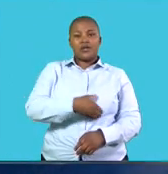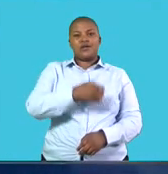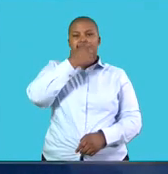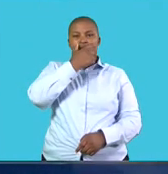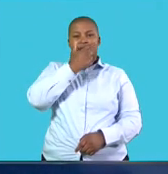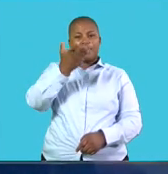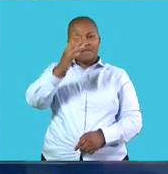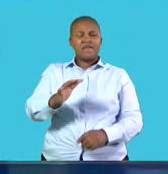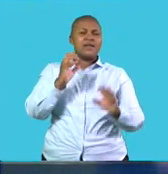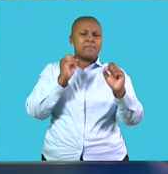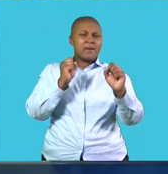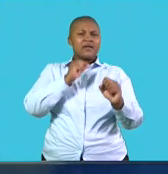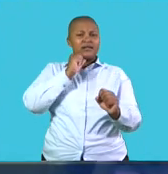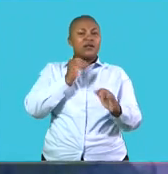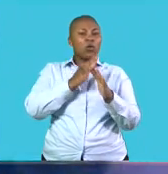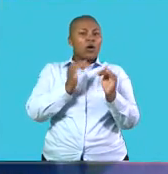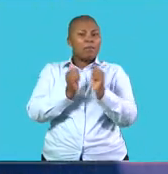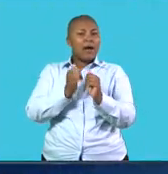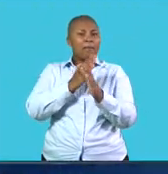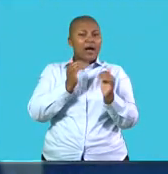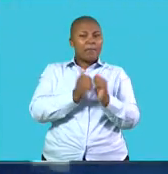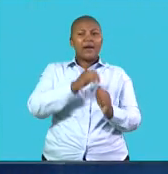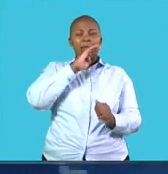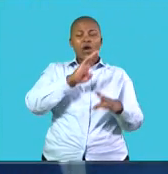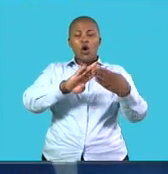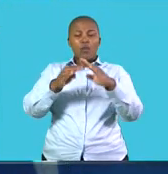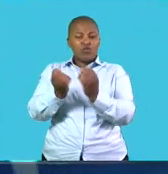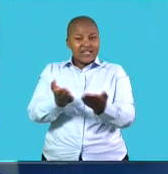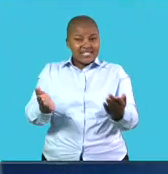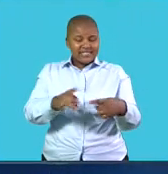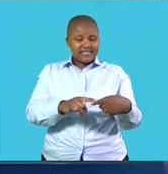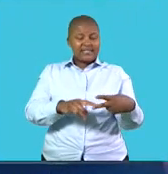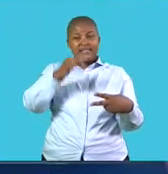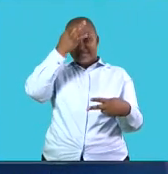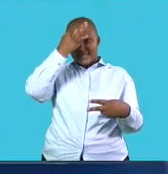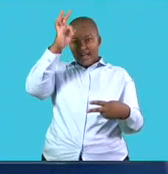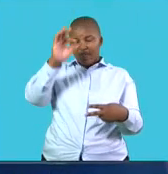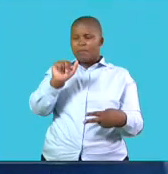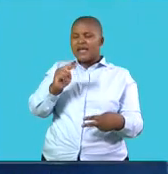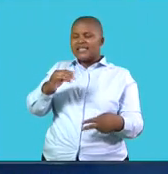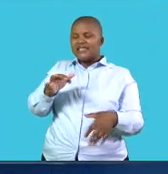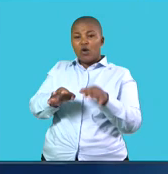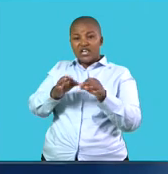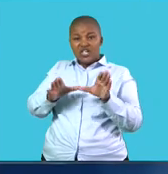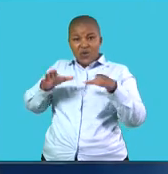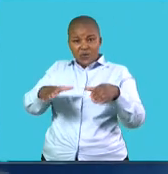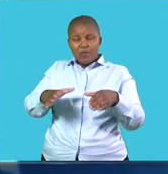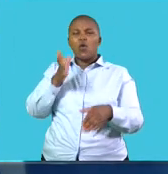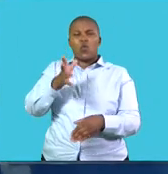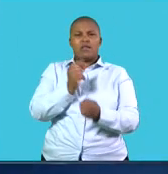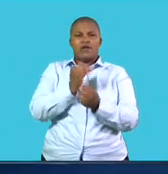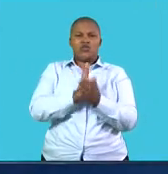boletse ha tshebedisano mmoho pakeng tsa setšhaba le mokga wa ketapele e le motjha o ka tlisang tswelopele kahong ya naha ya Afrika